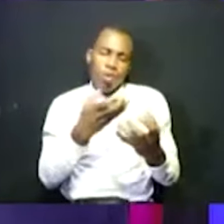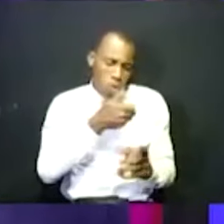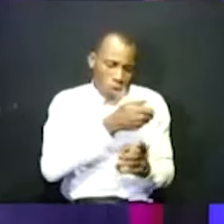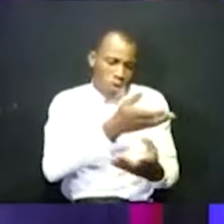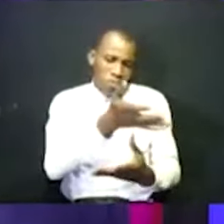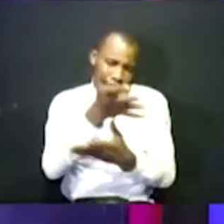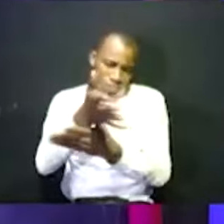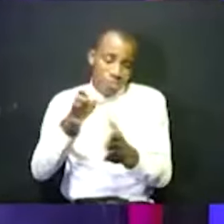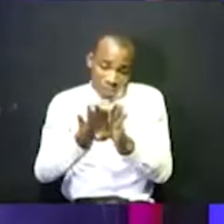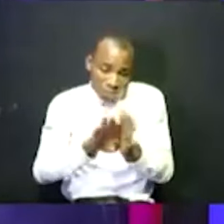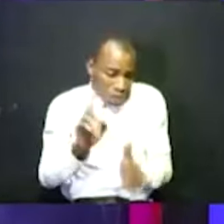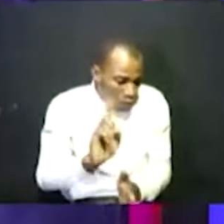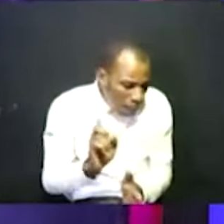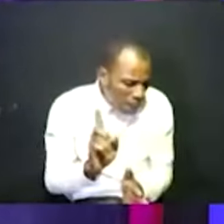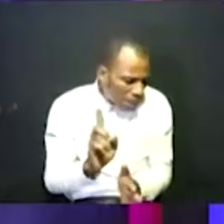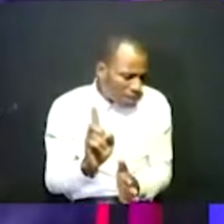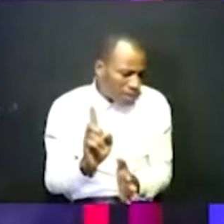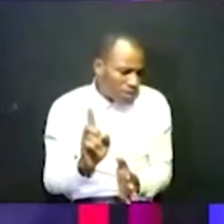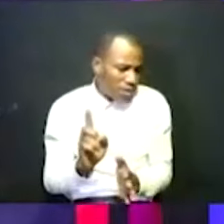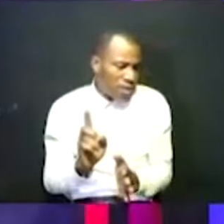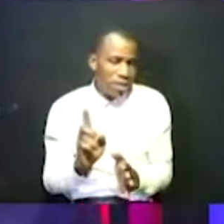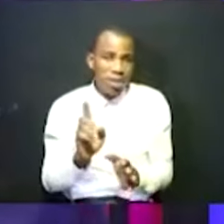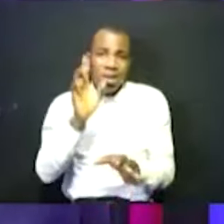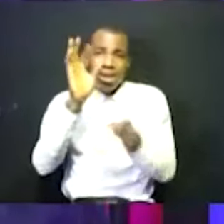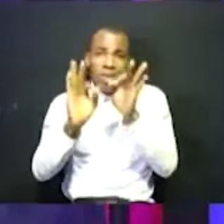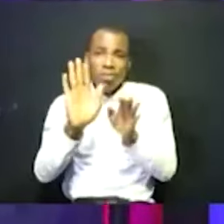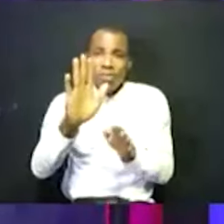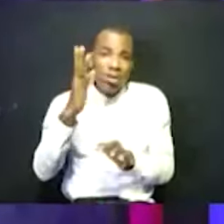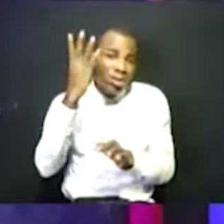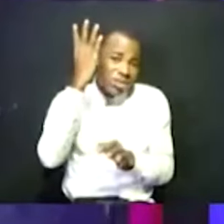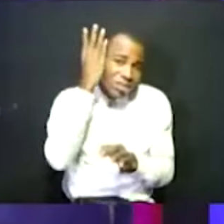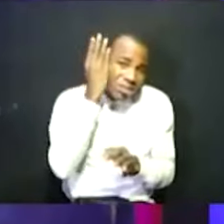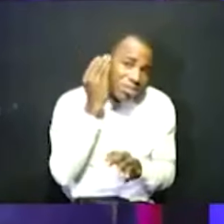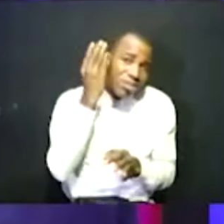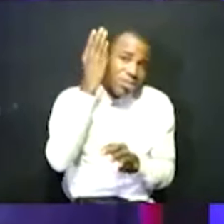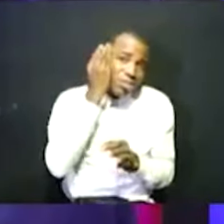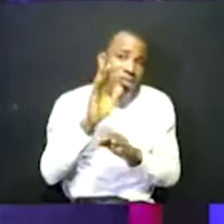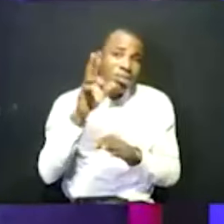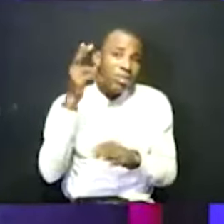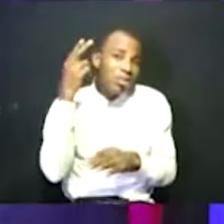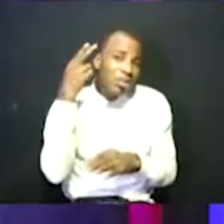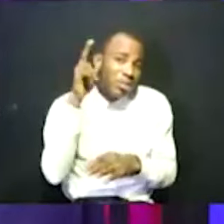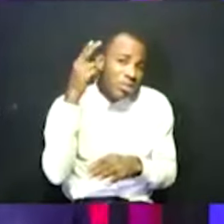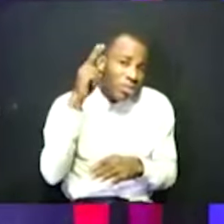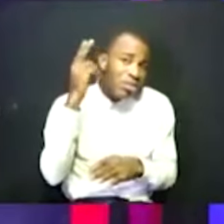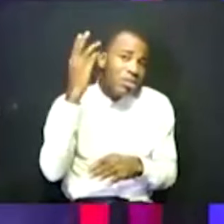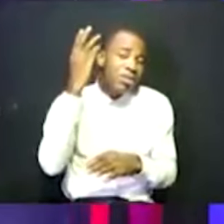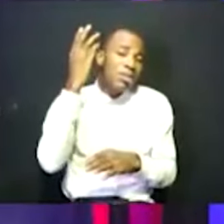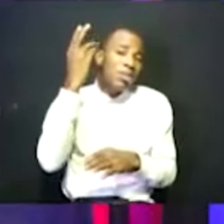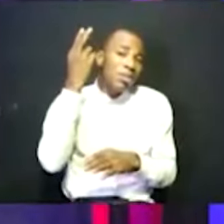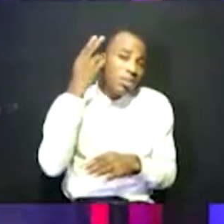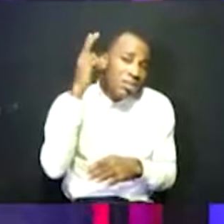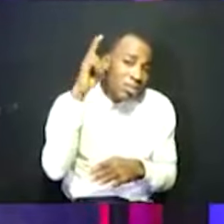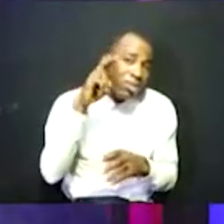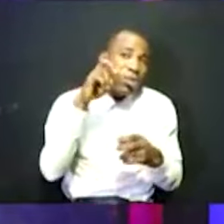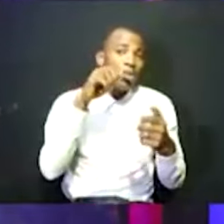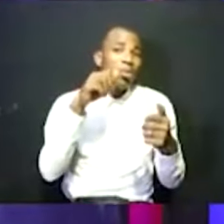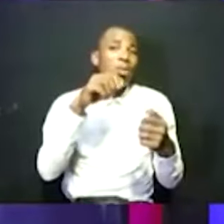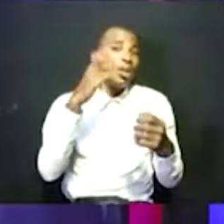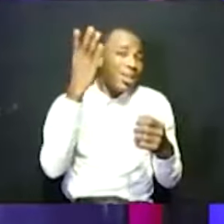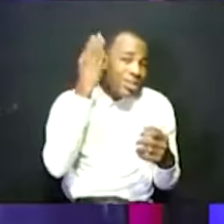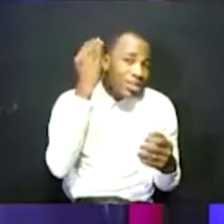okay. But don't bring experiences from your marriage and your uncles and then tell us that every marriage